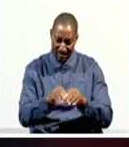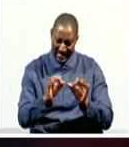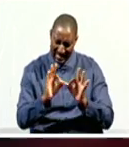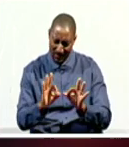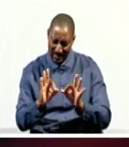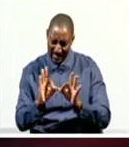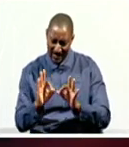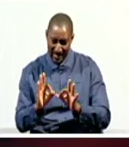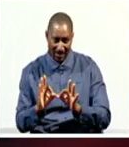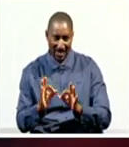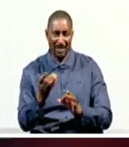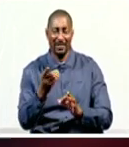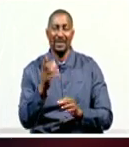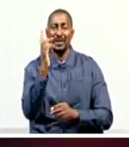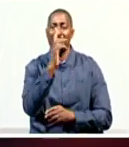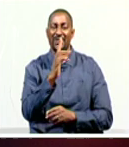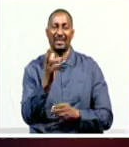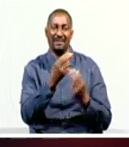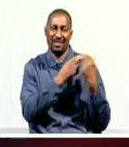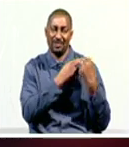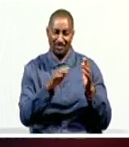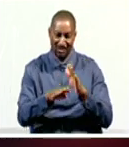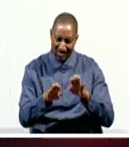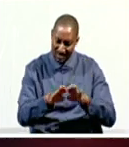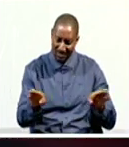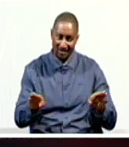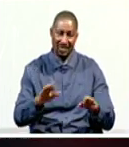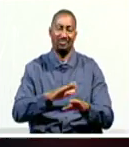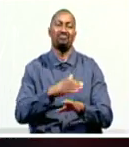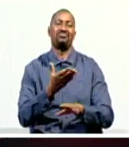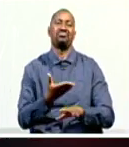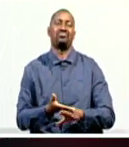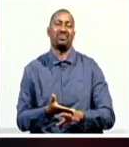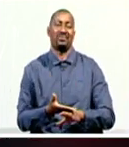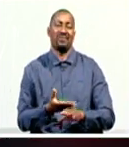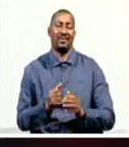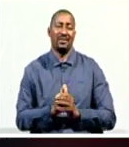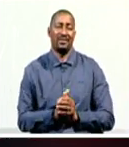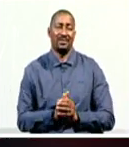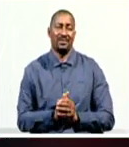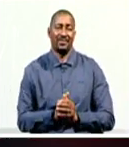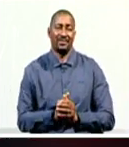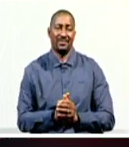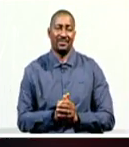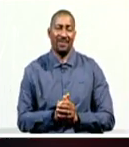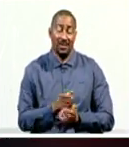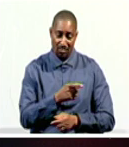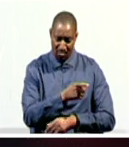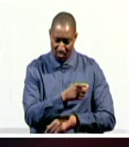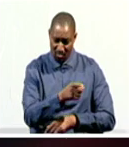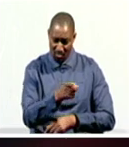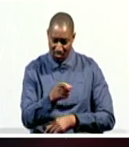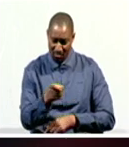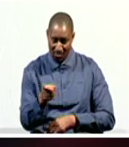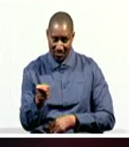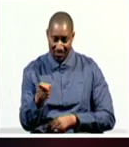the implementer would lack in certain areas. That is competencies. And all of these things, when were evaluated, question